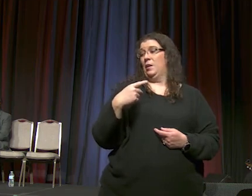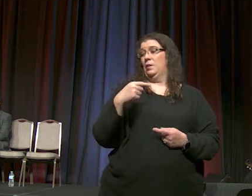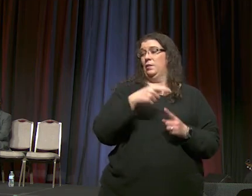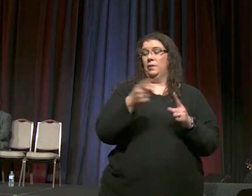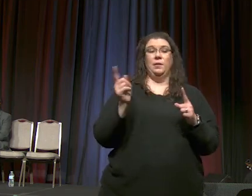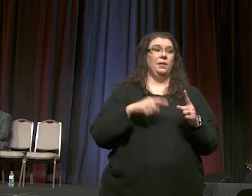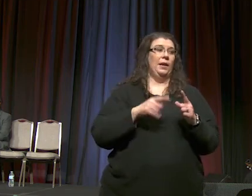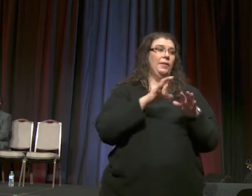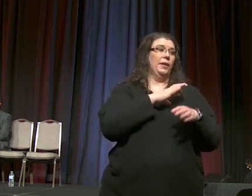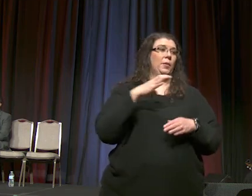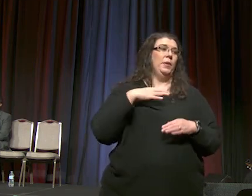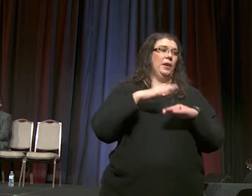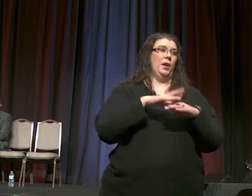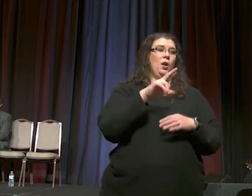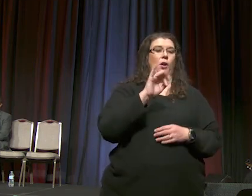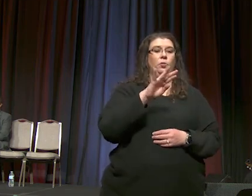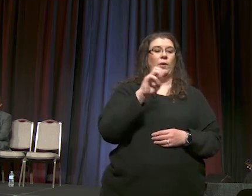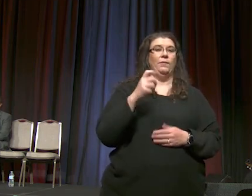talking about that.